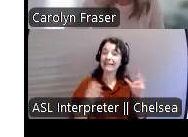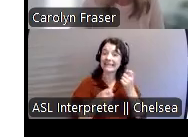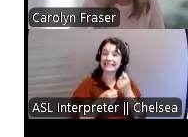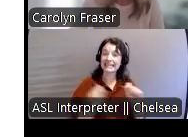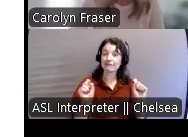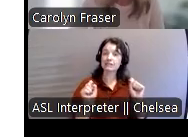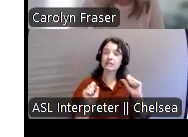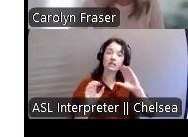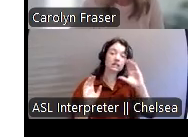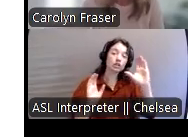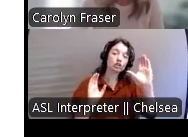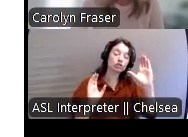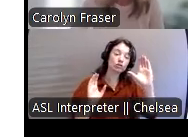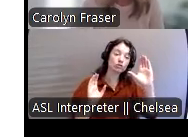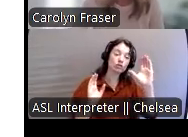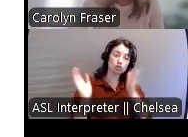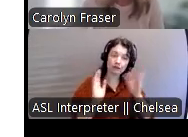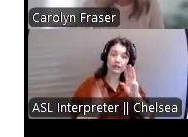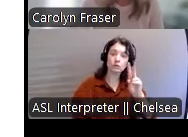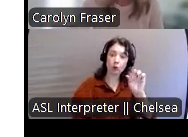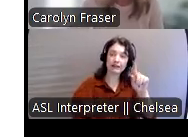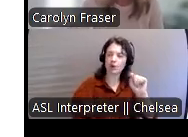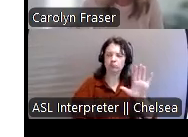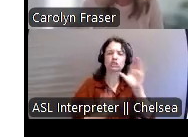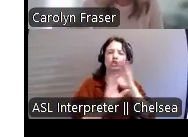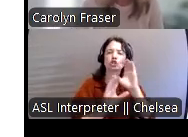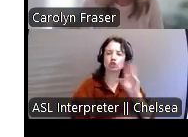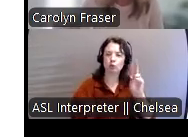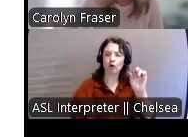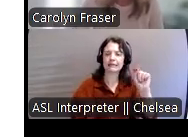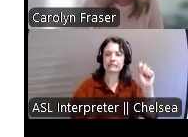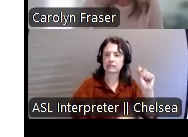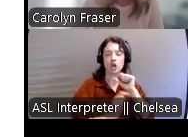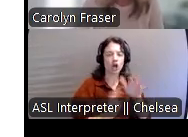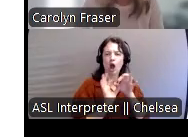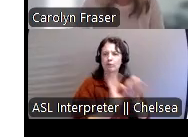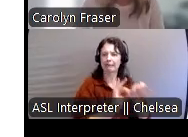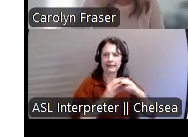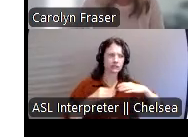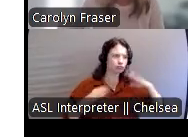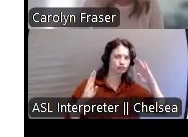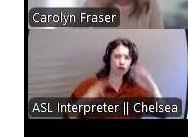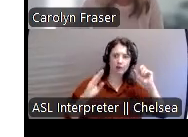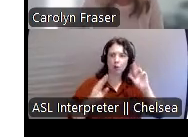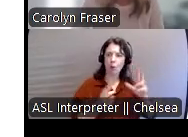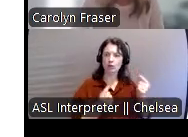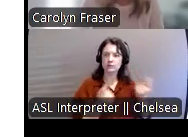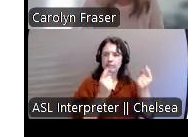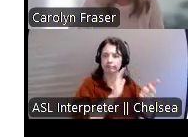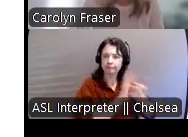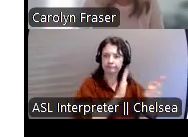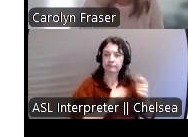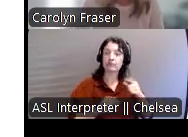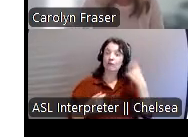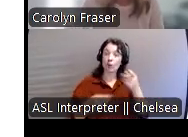do with a criminal offense or criminality. These are warrants that are meant to protect the public. So if